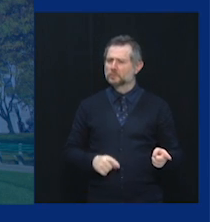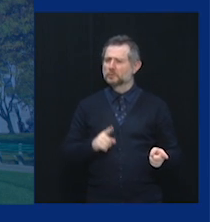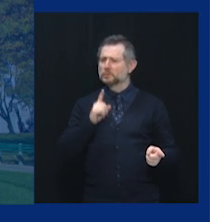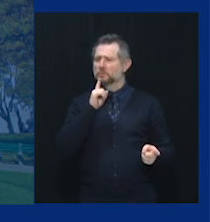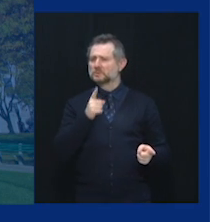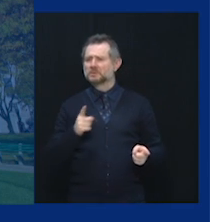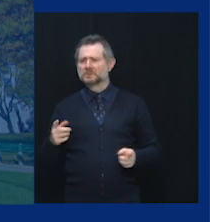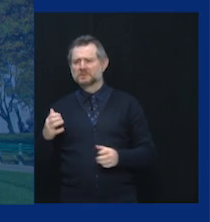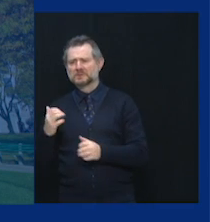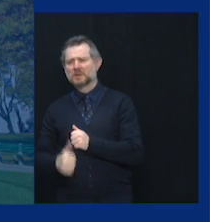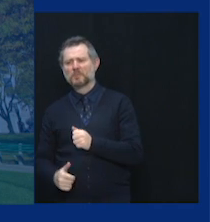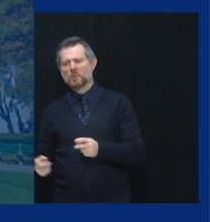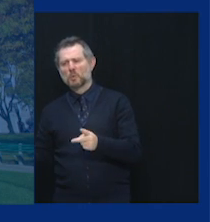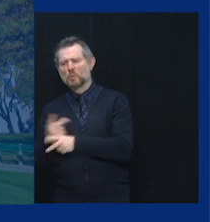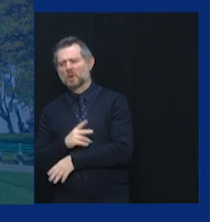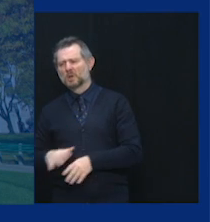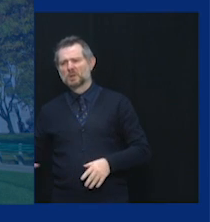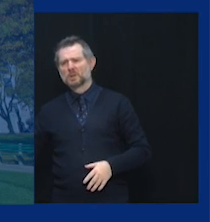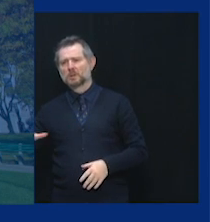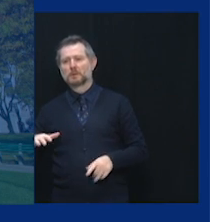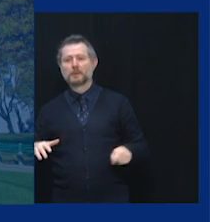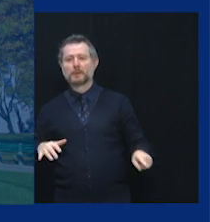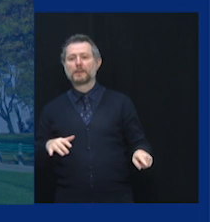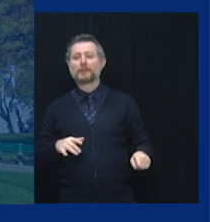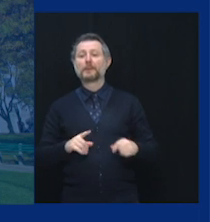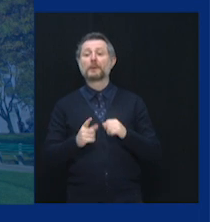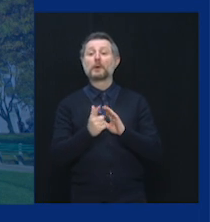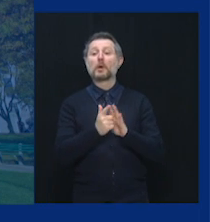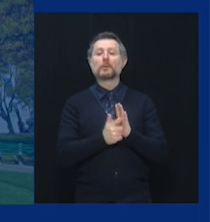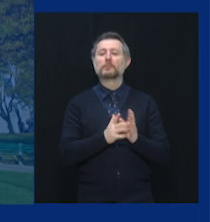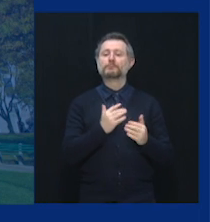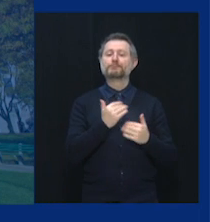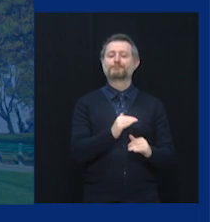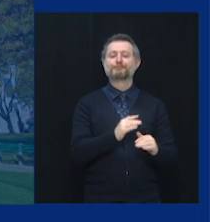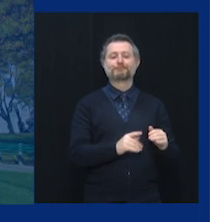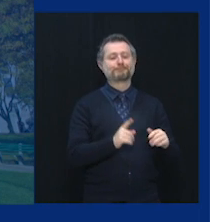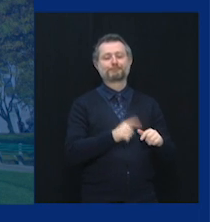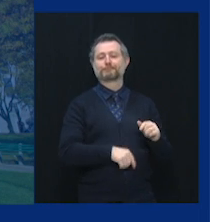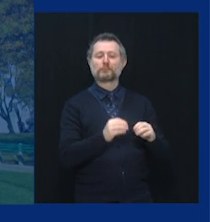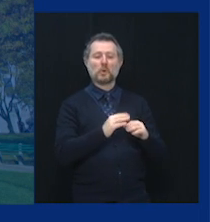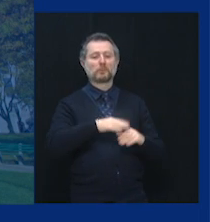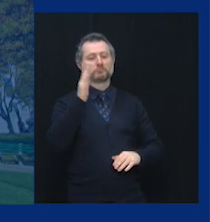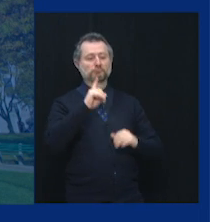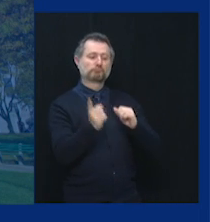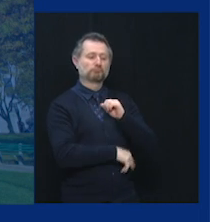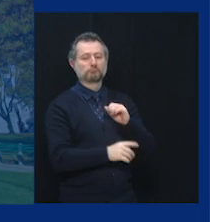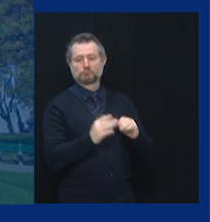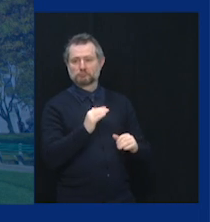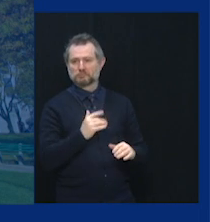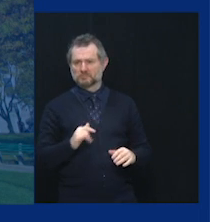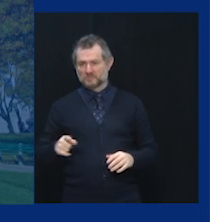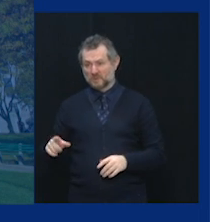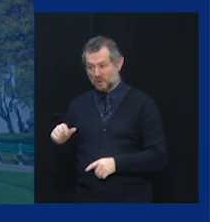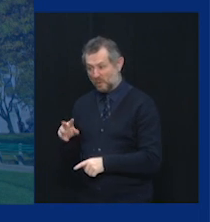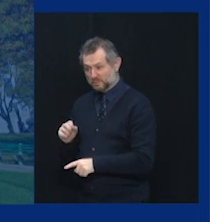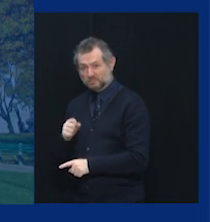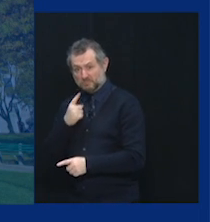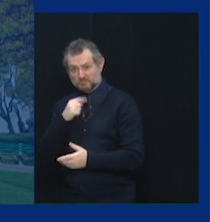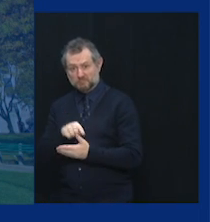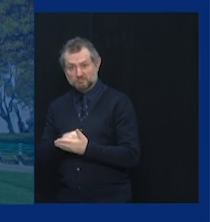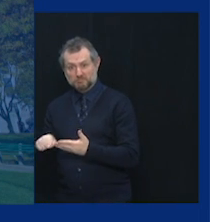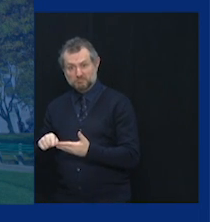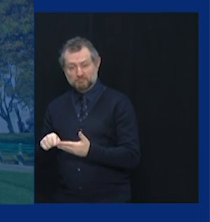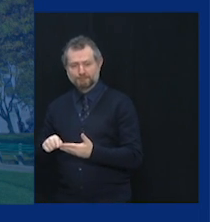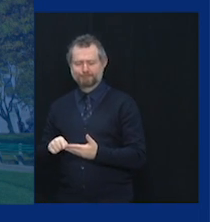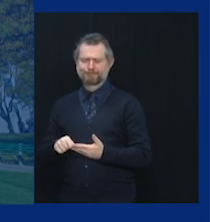the law capped the penalty. The laws, and these are old laws, but they were basically